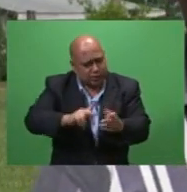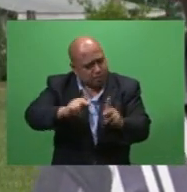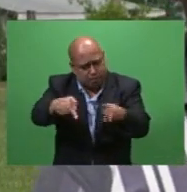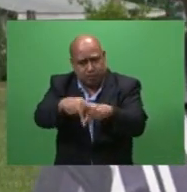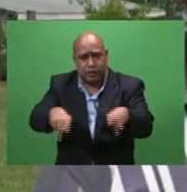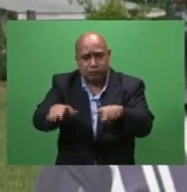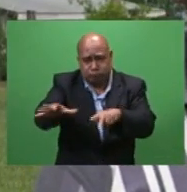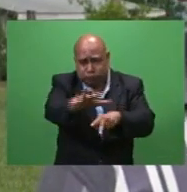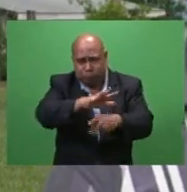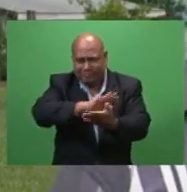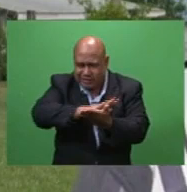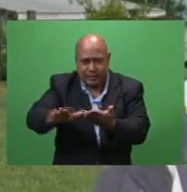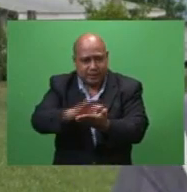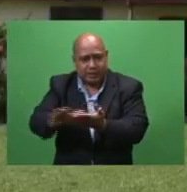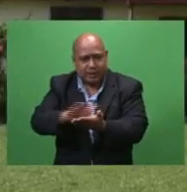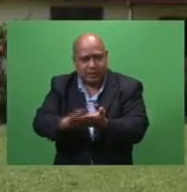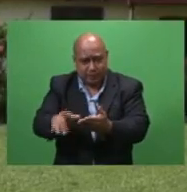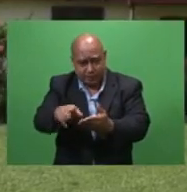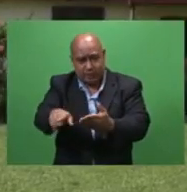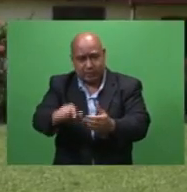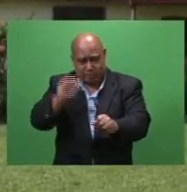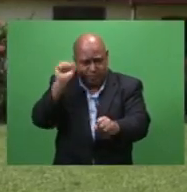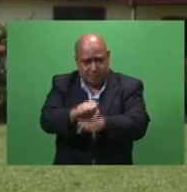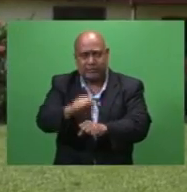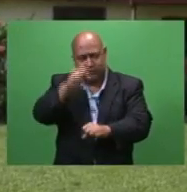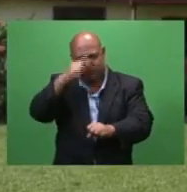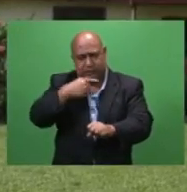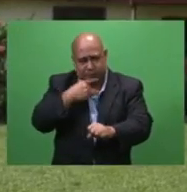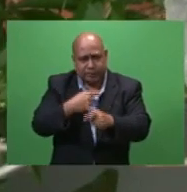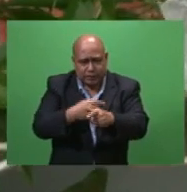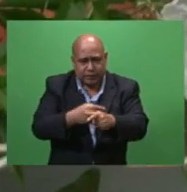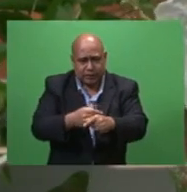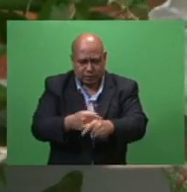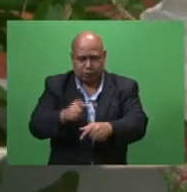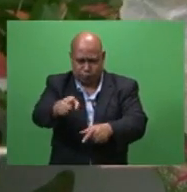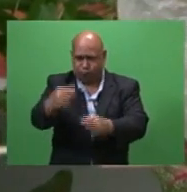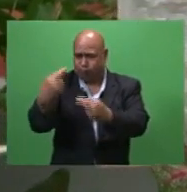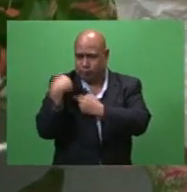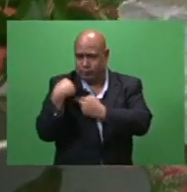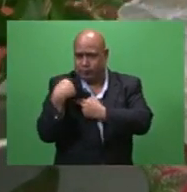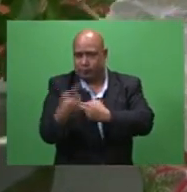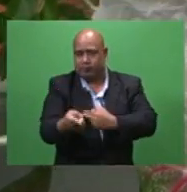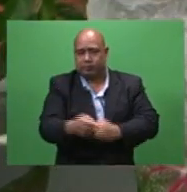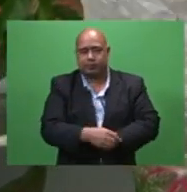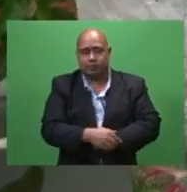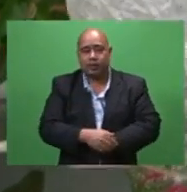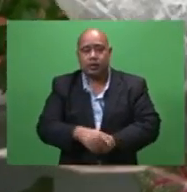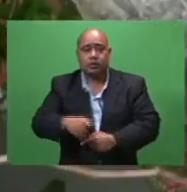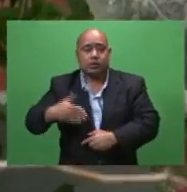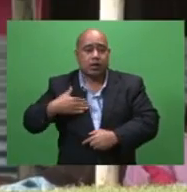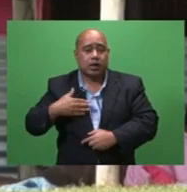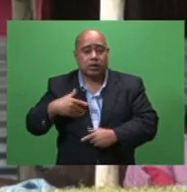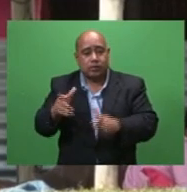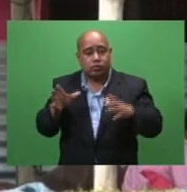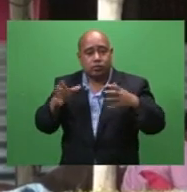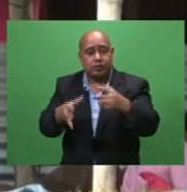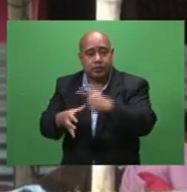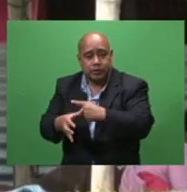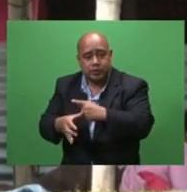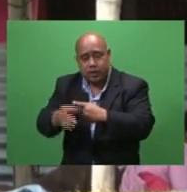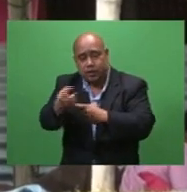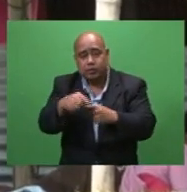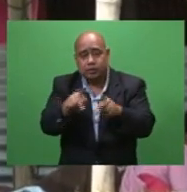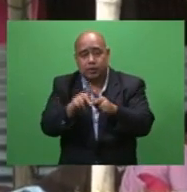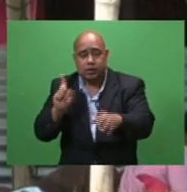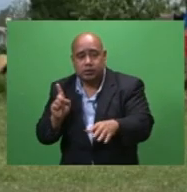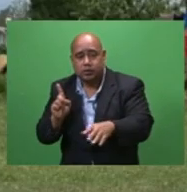in our hands. A health committee has also been set up to ensure that villagers adhere to the directive from the